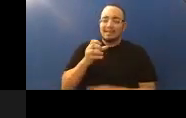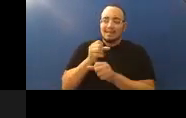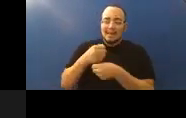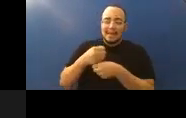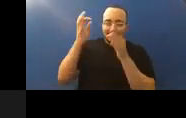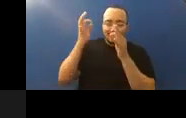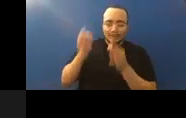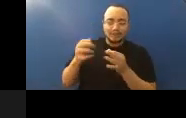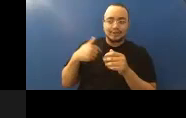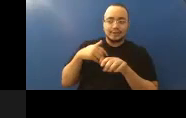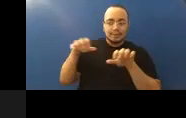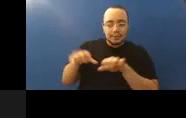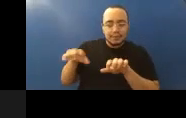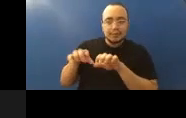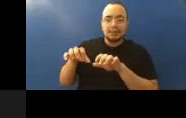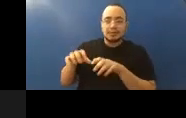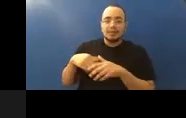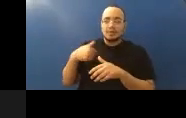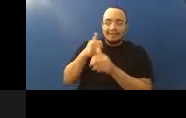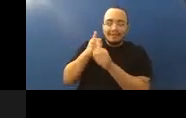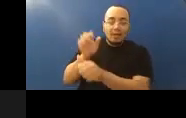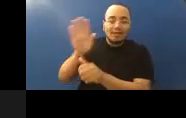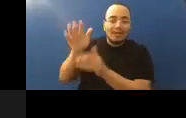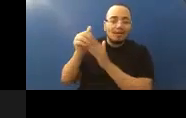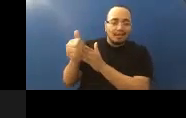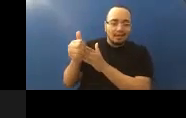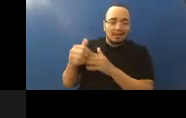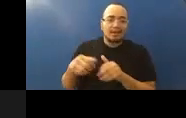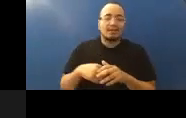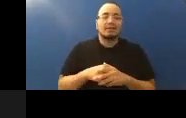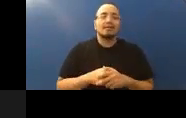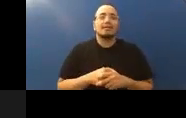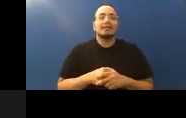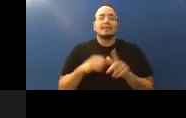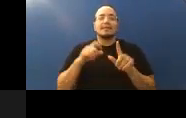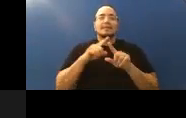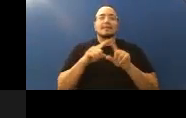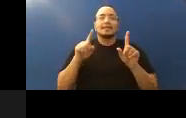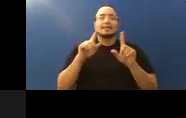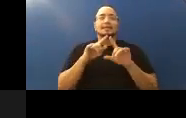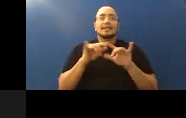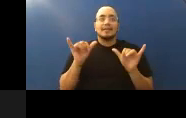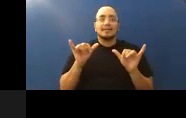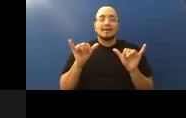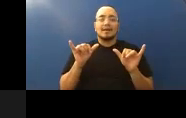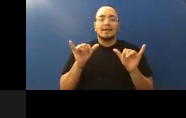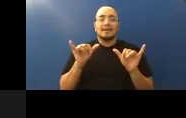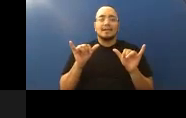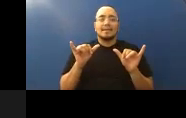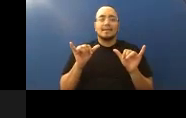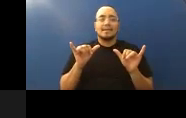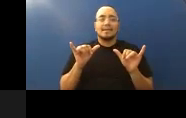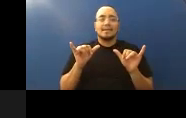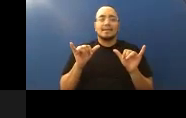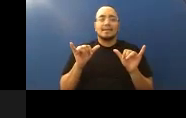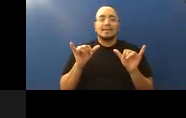families. Who, like, we follow their lead. But even in that, there's a way that the women in my family unintentionally, at